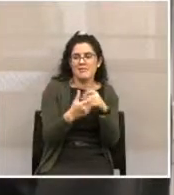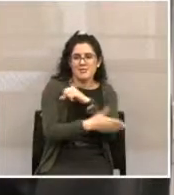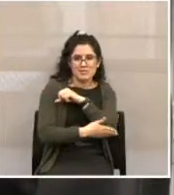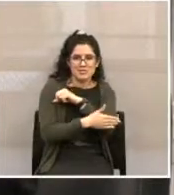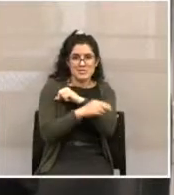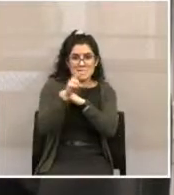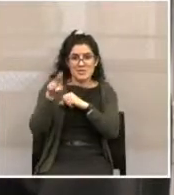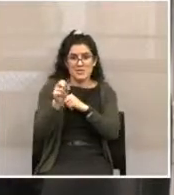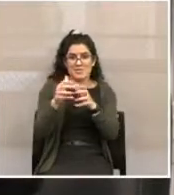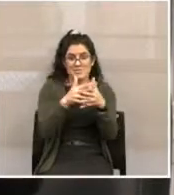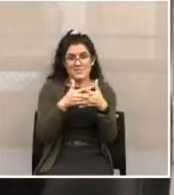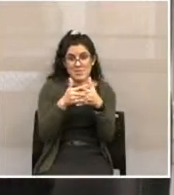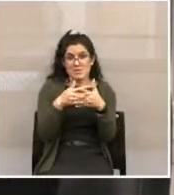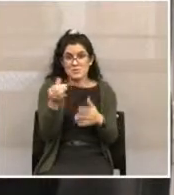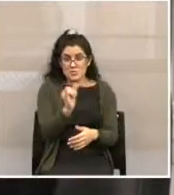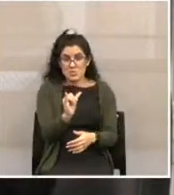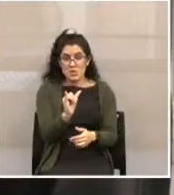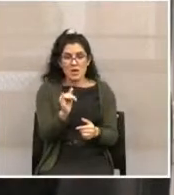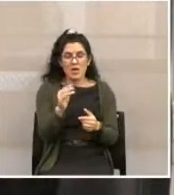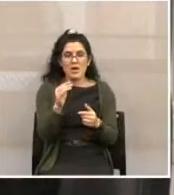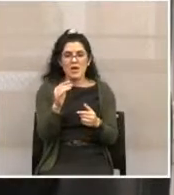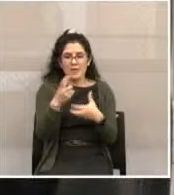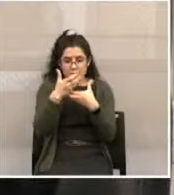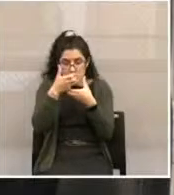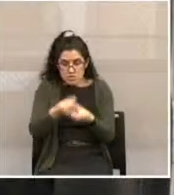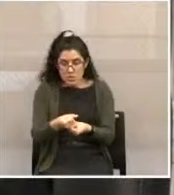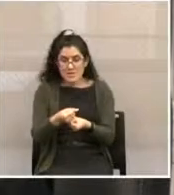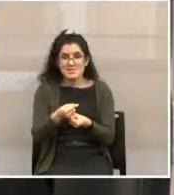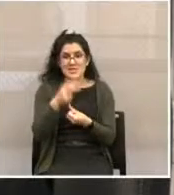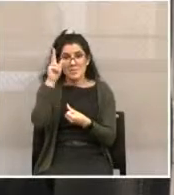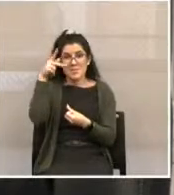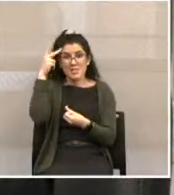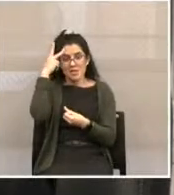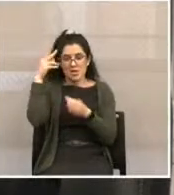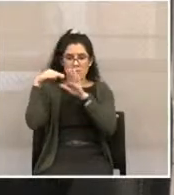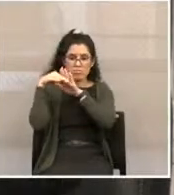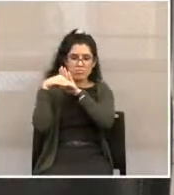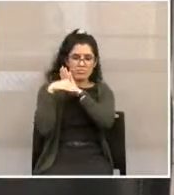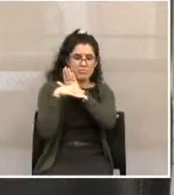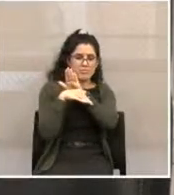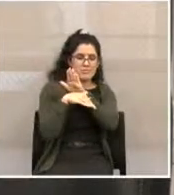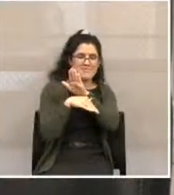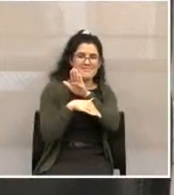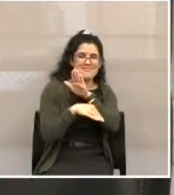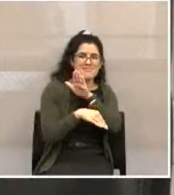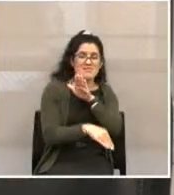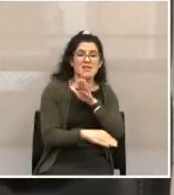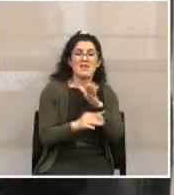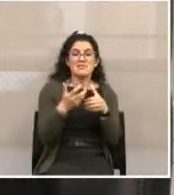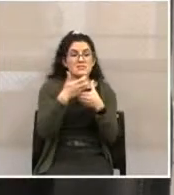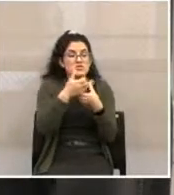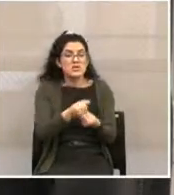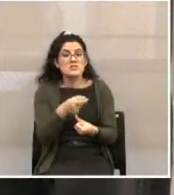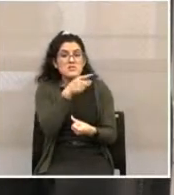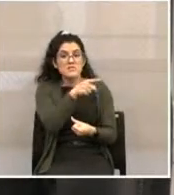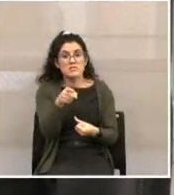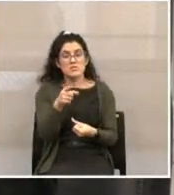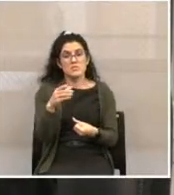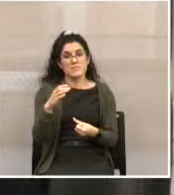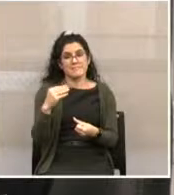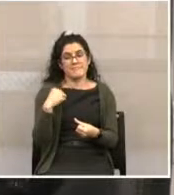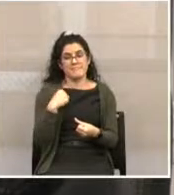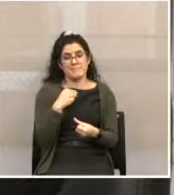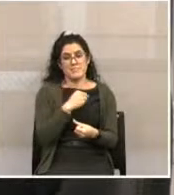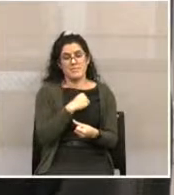States. The decline of trust in political institutions, the decline of trust in you as members of Congress.